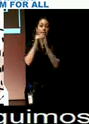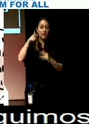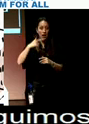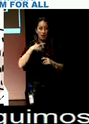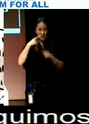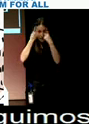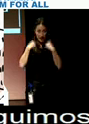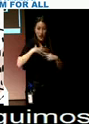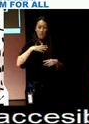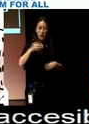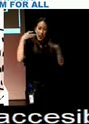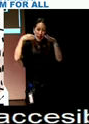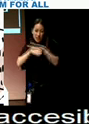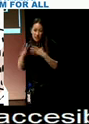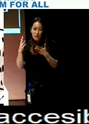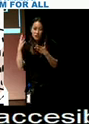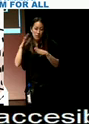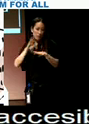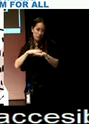people come to visit it.